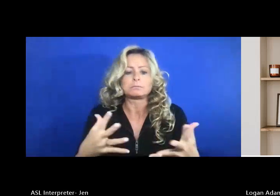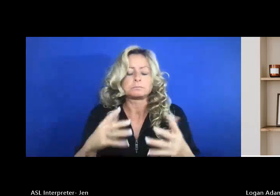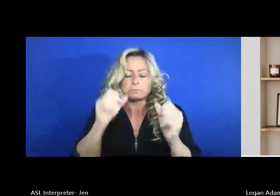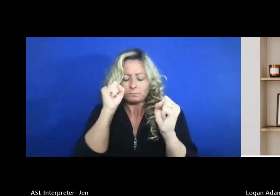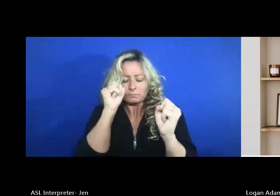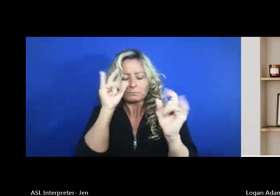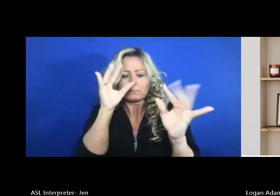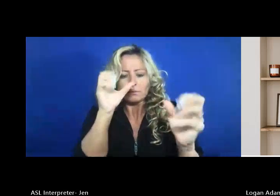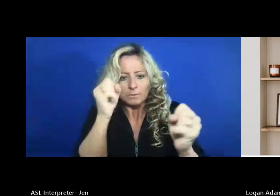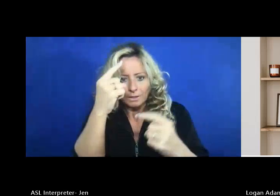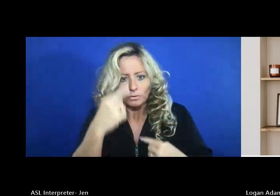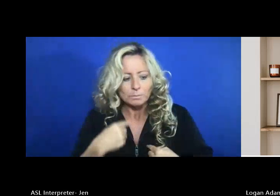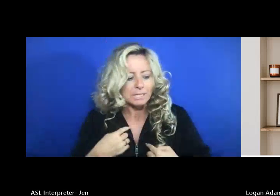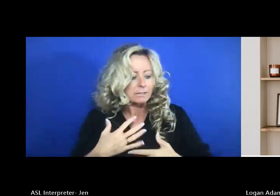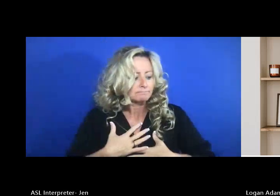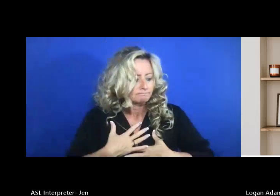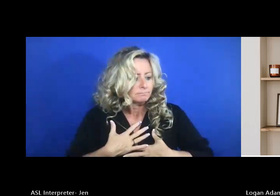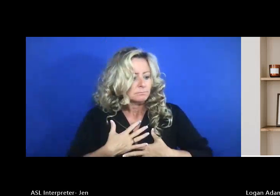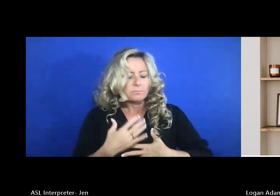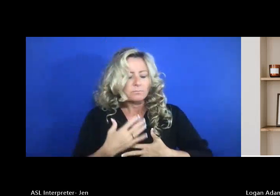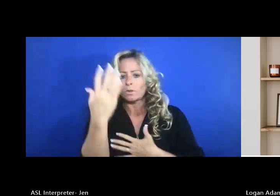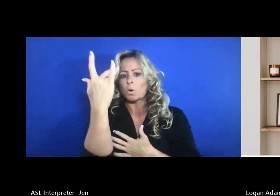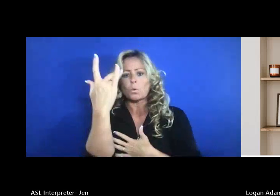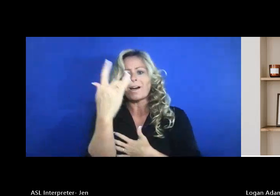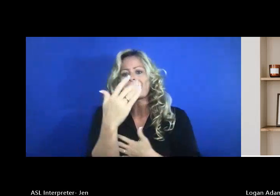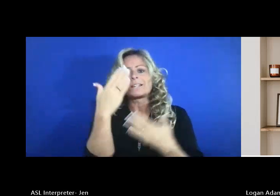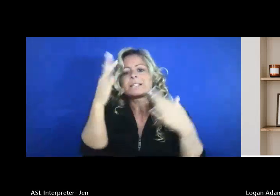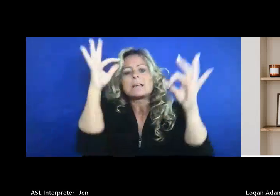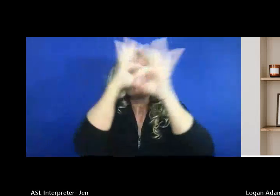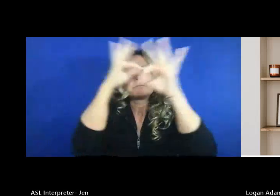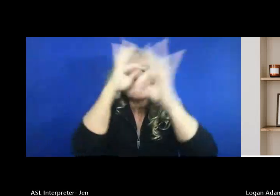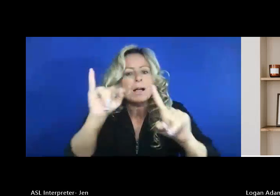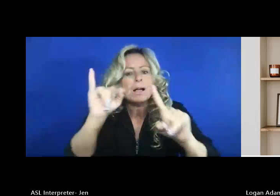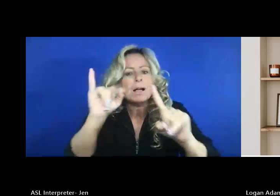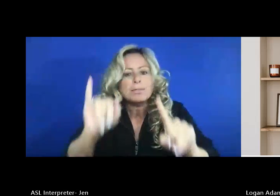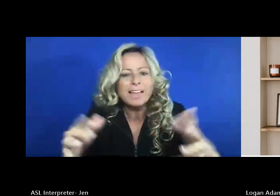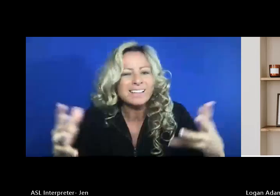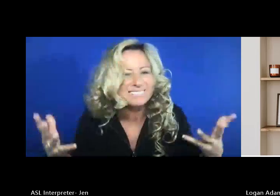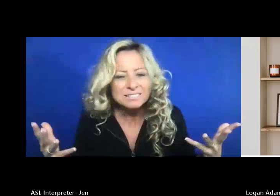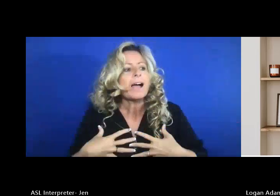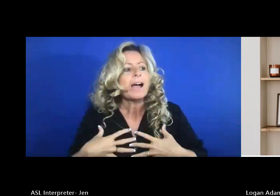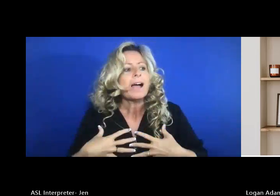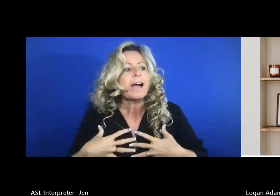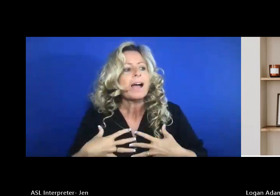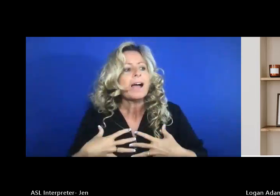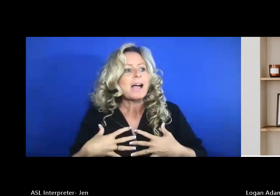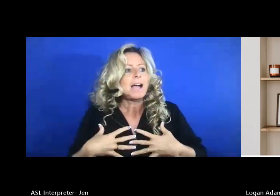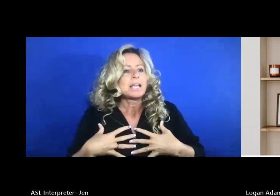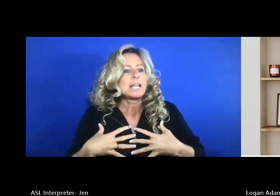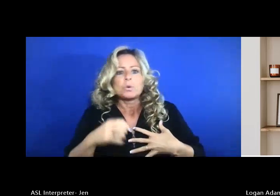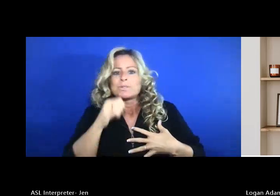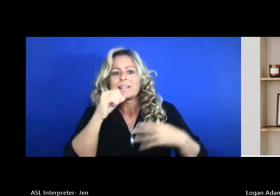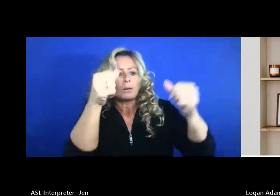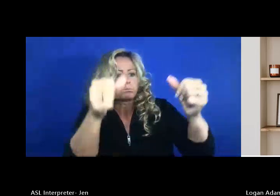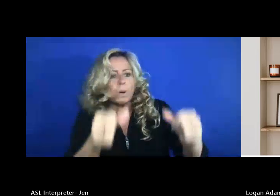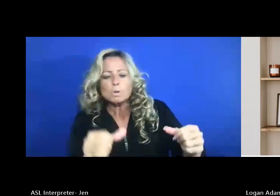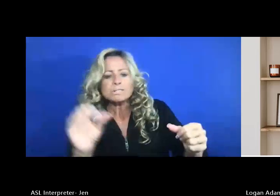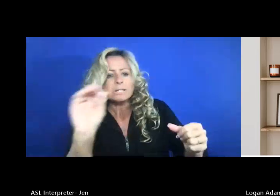which surprised me because I didn't know about it. No, it wasn't